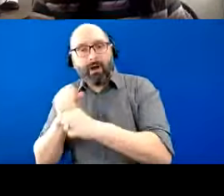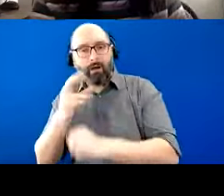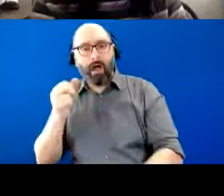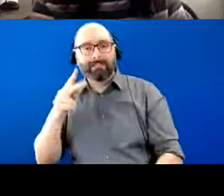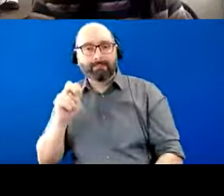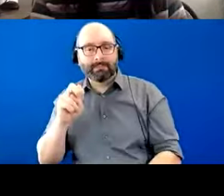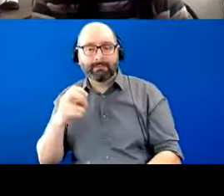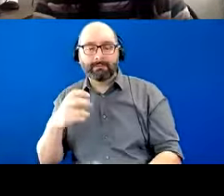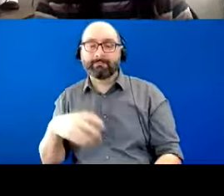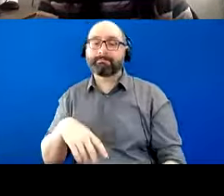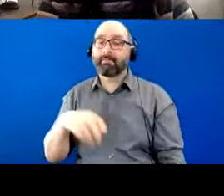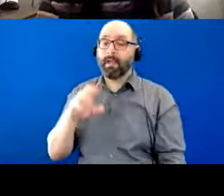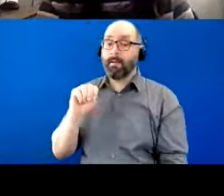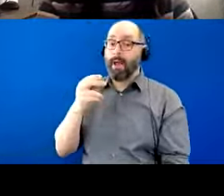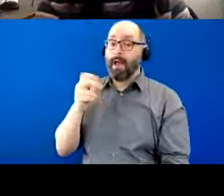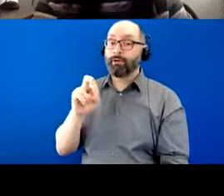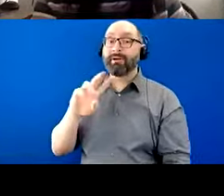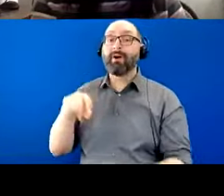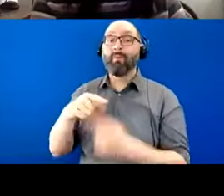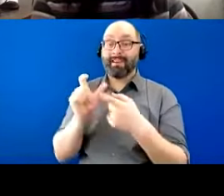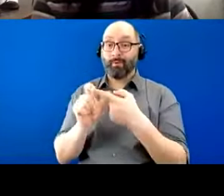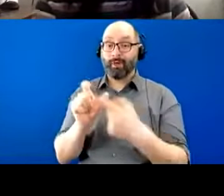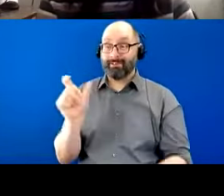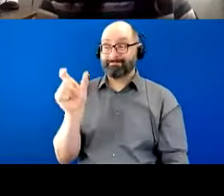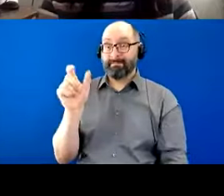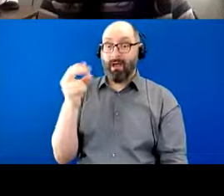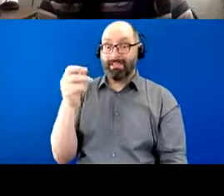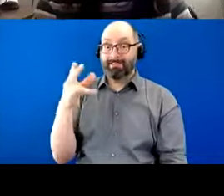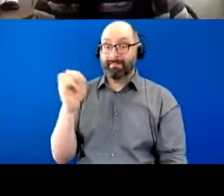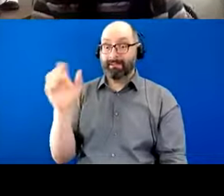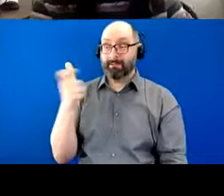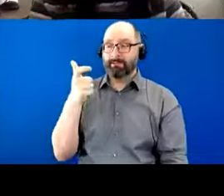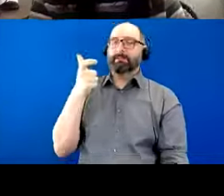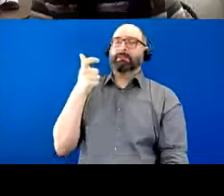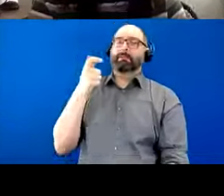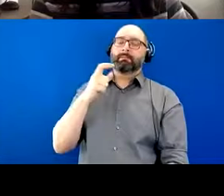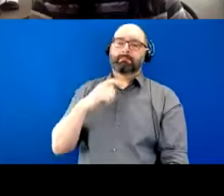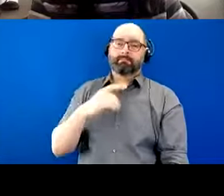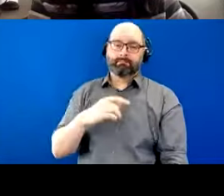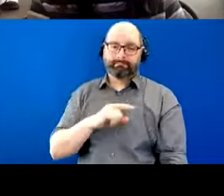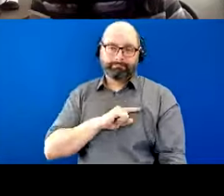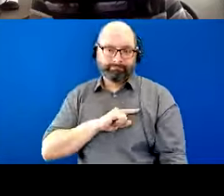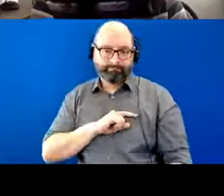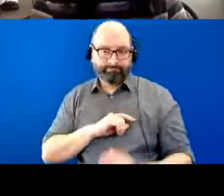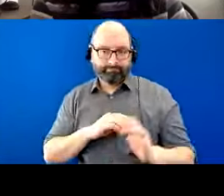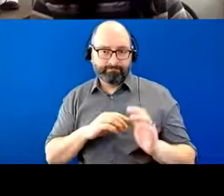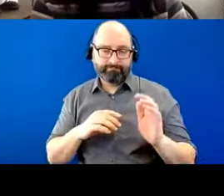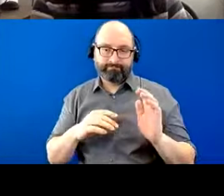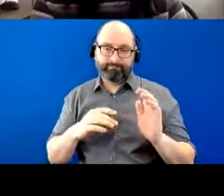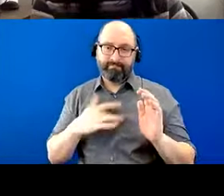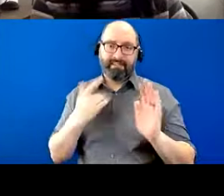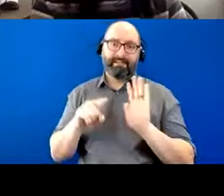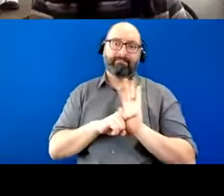so I think when the word hospice comes up, it can have a negative connotation for people and almost scare them.